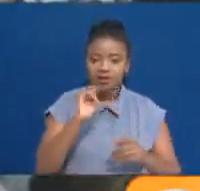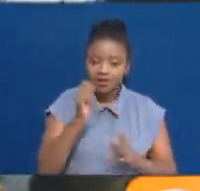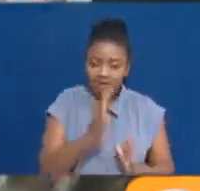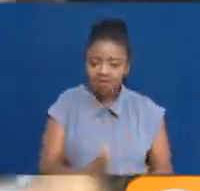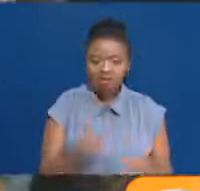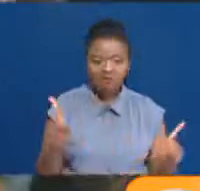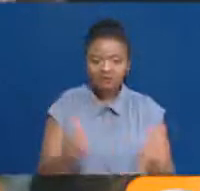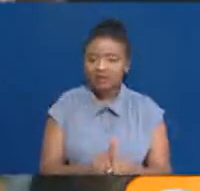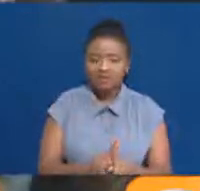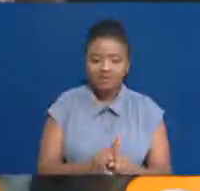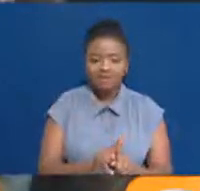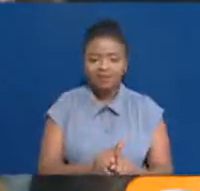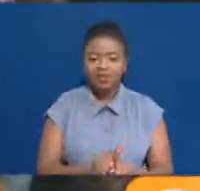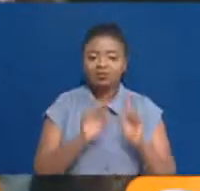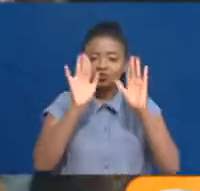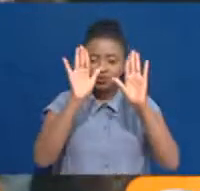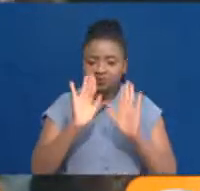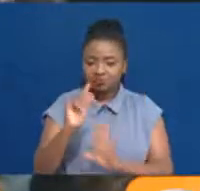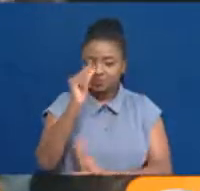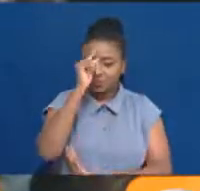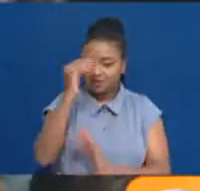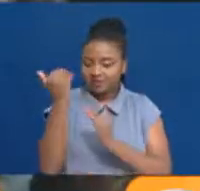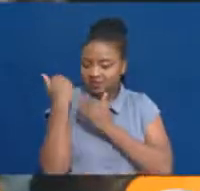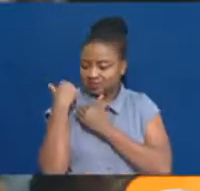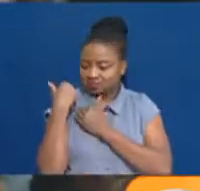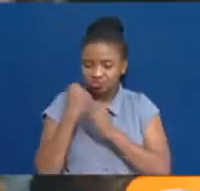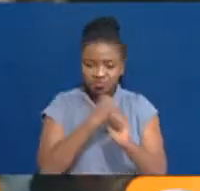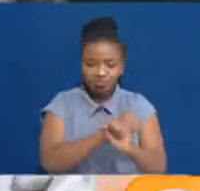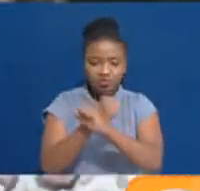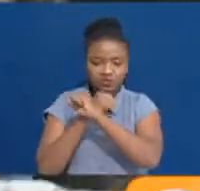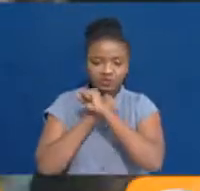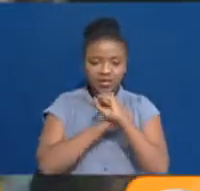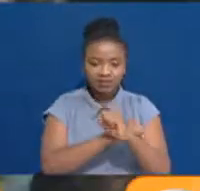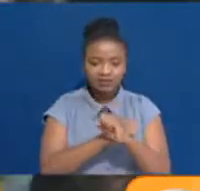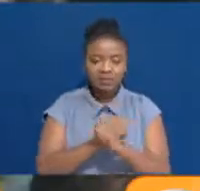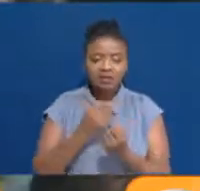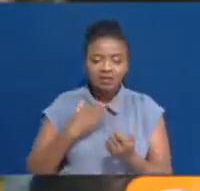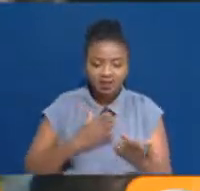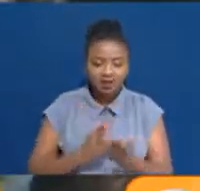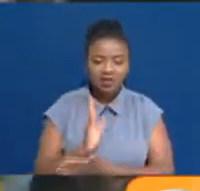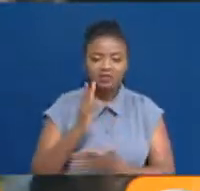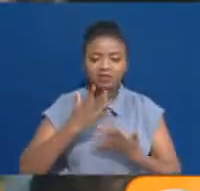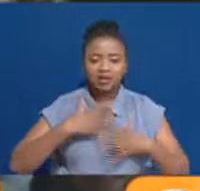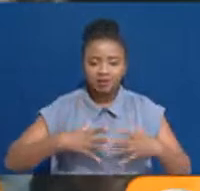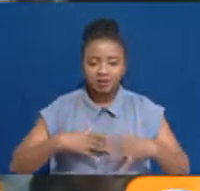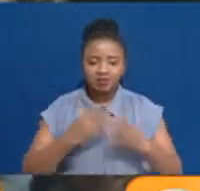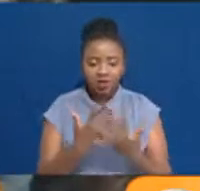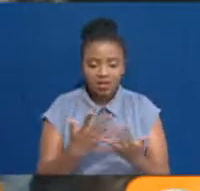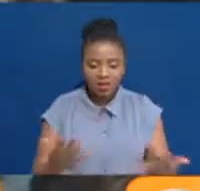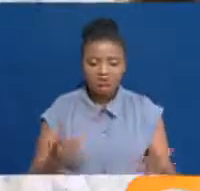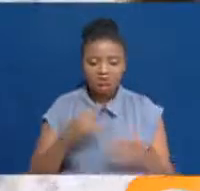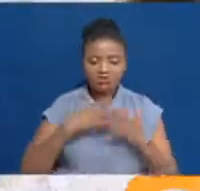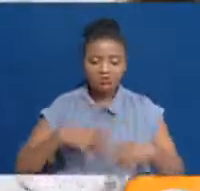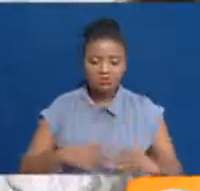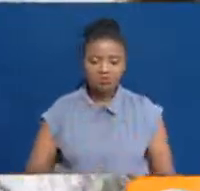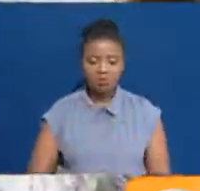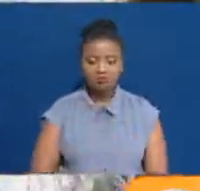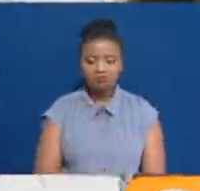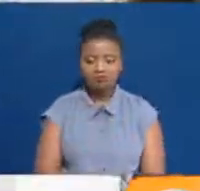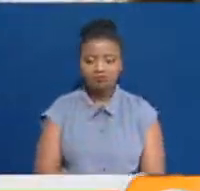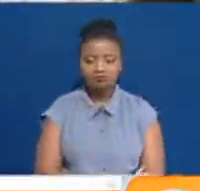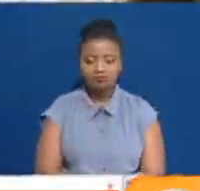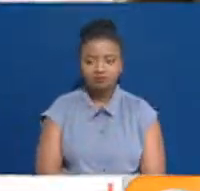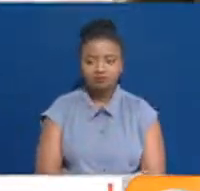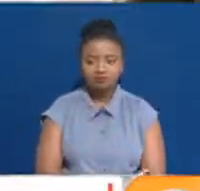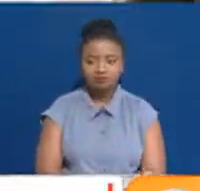jukumu ya serikali kulinda maisha na hali ya wananchi na mali ya wananchi. We will not